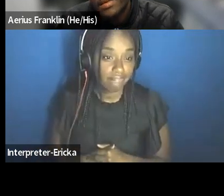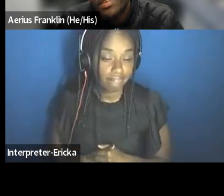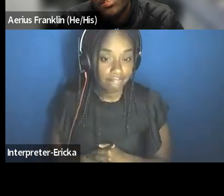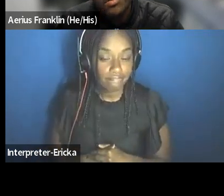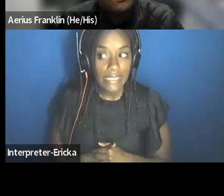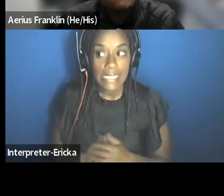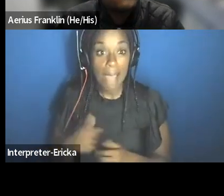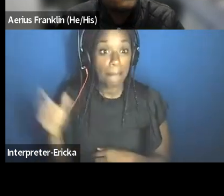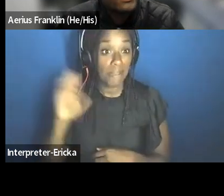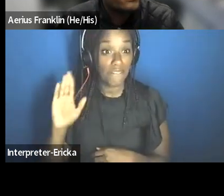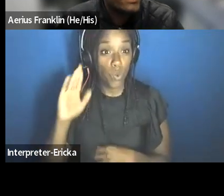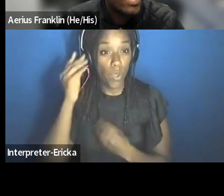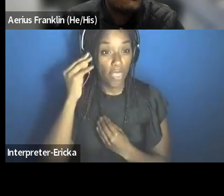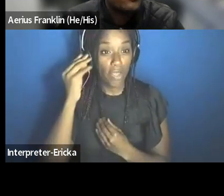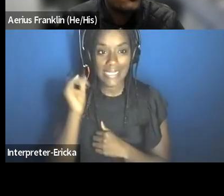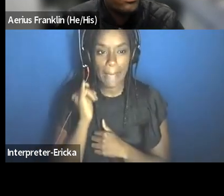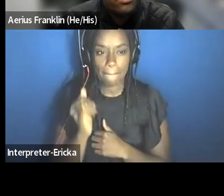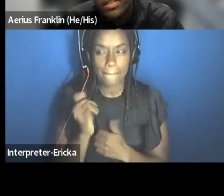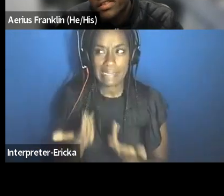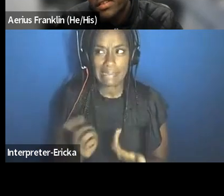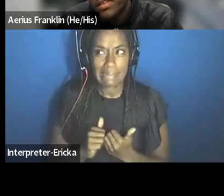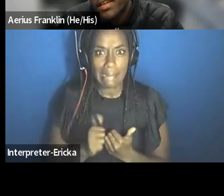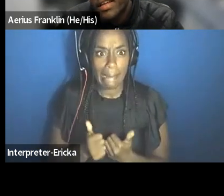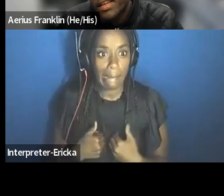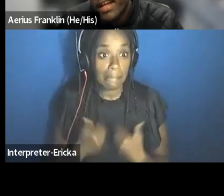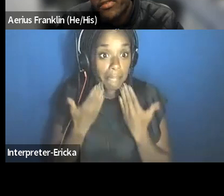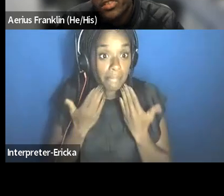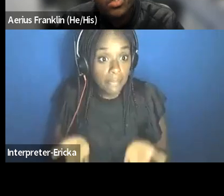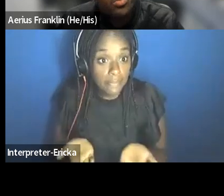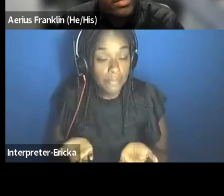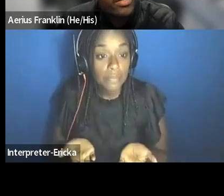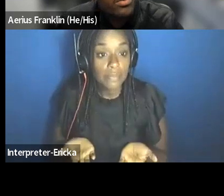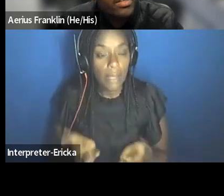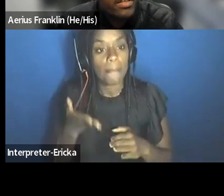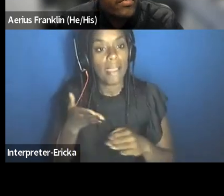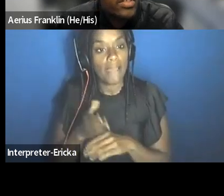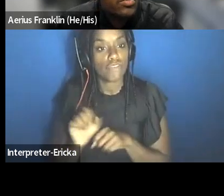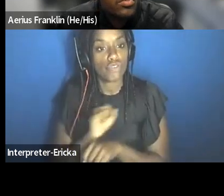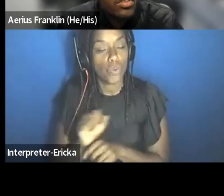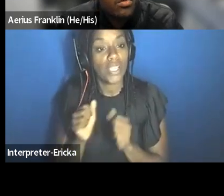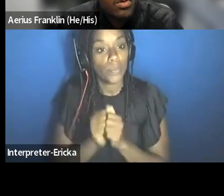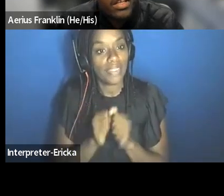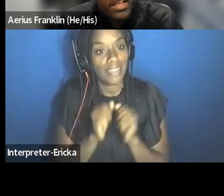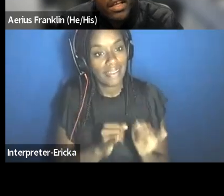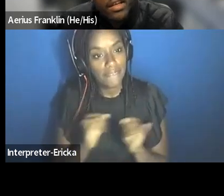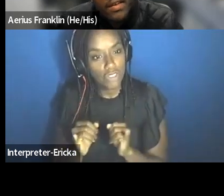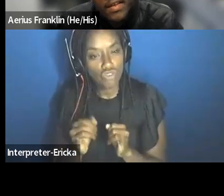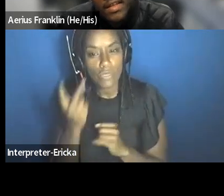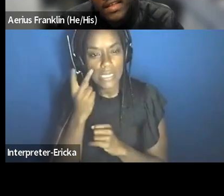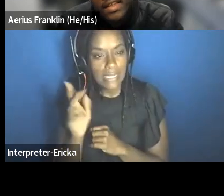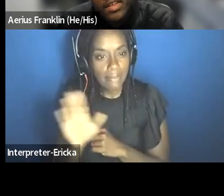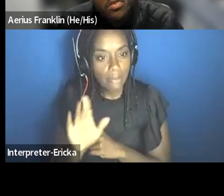thought the same thing too. I don't know exactly how we're going to do this. And then after just working with the individual, seeing what he